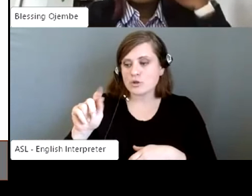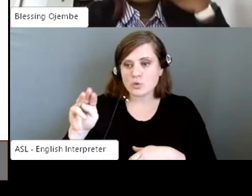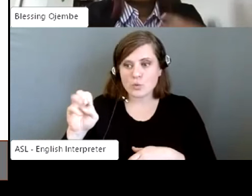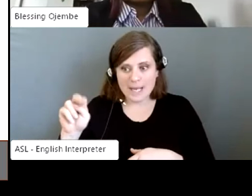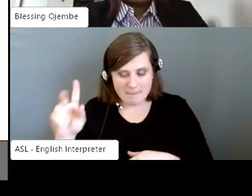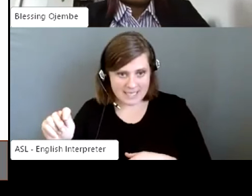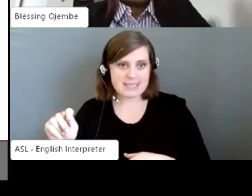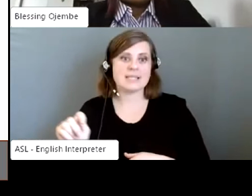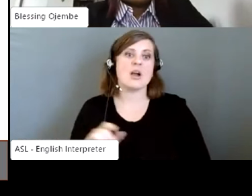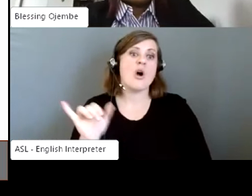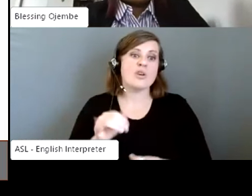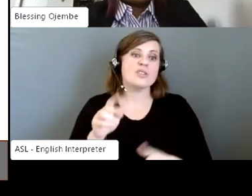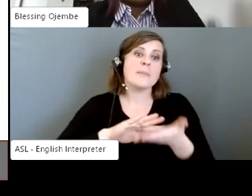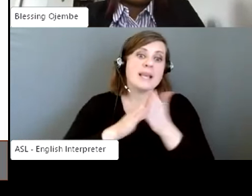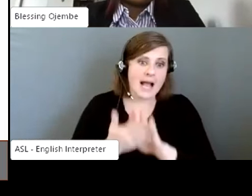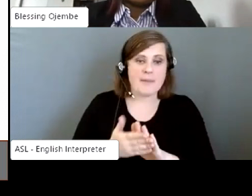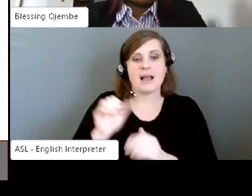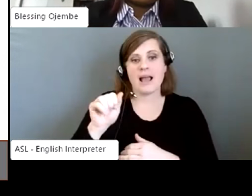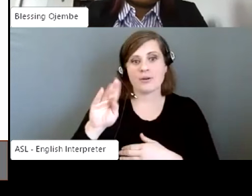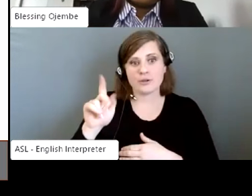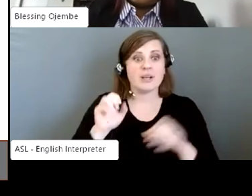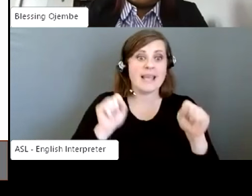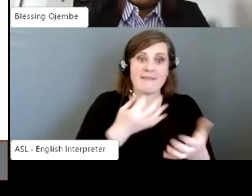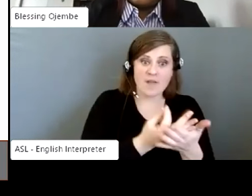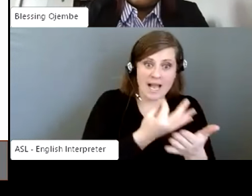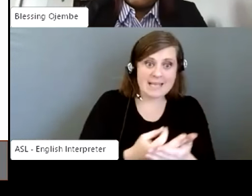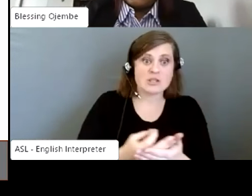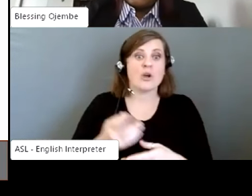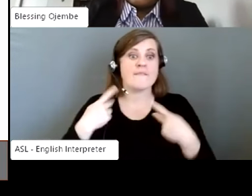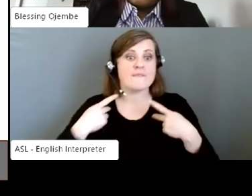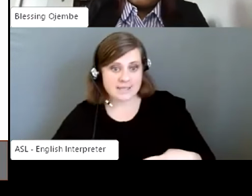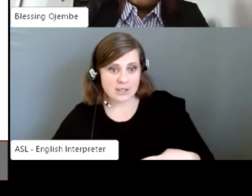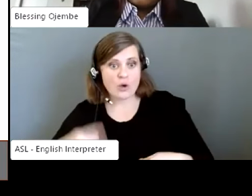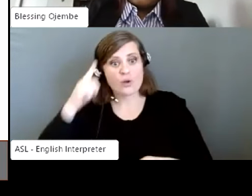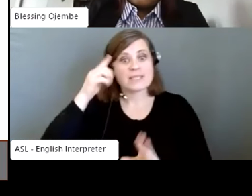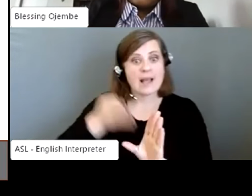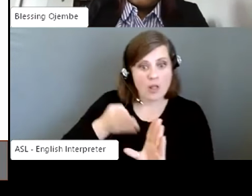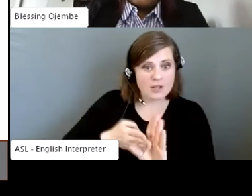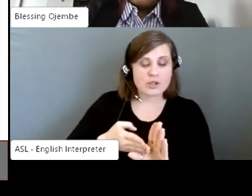including financial, physical, psychological, as well as social.